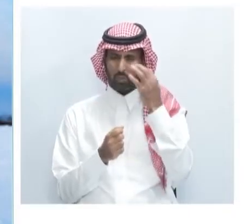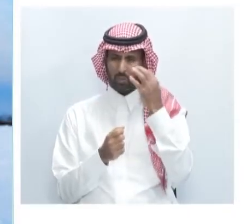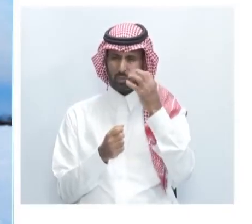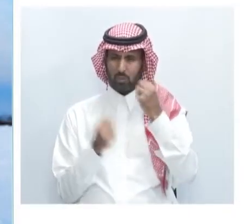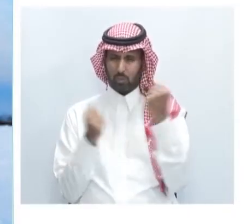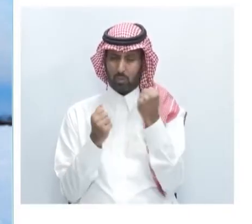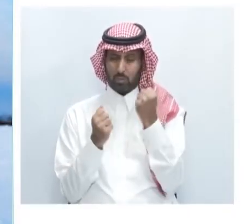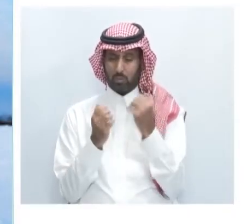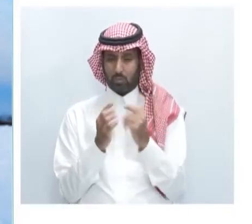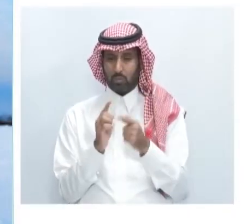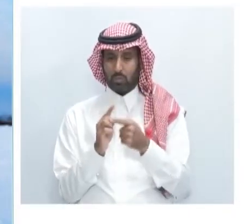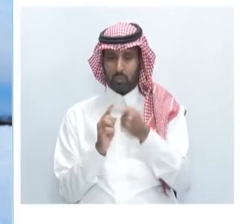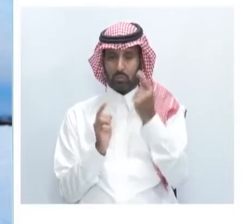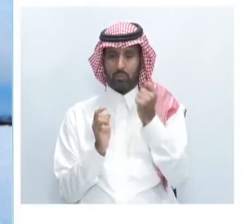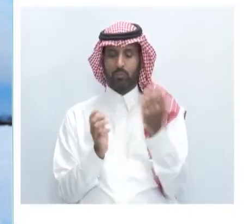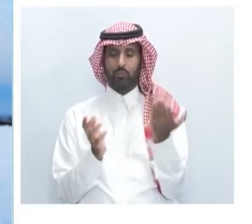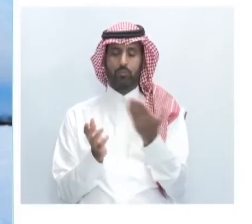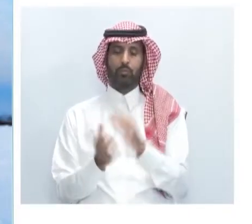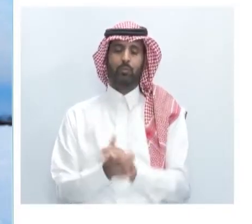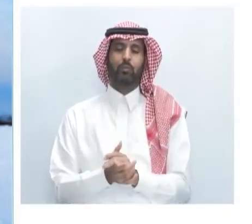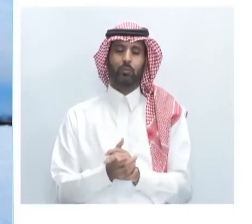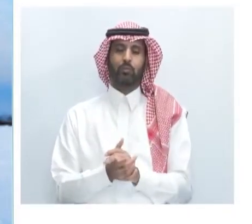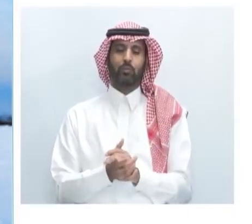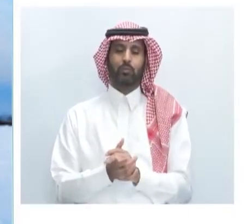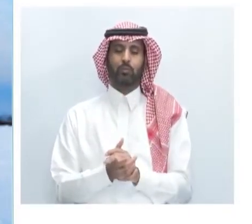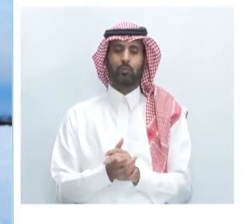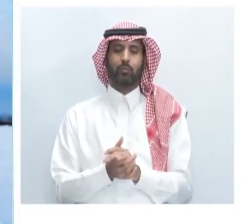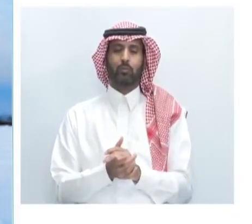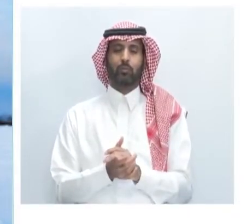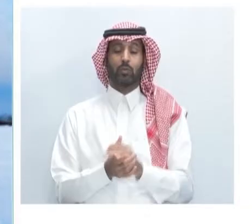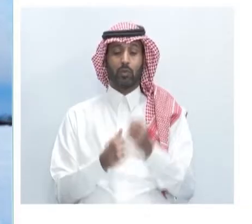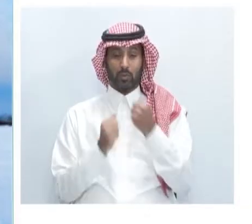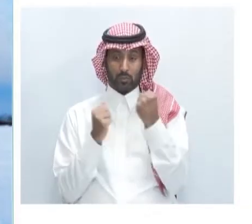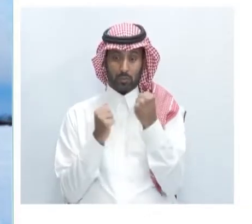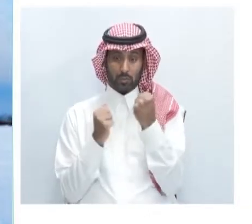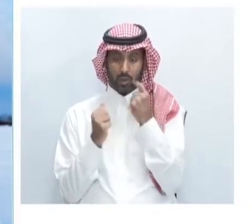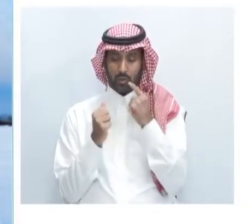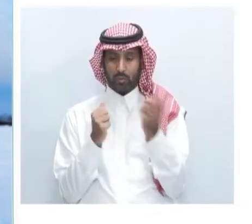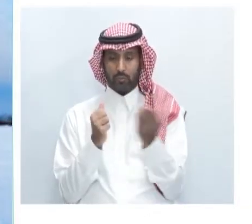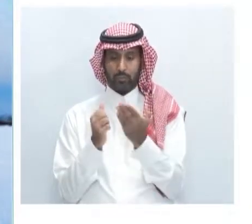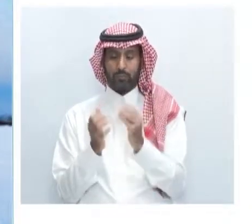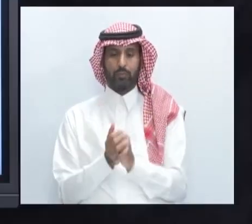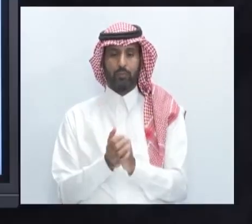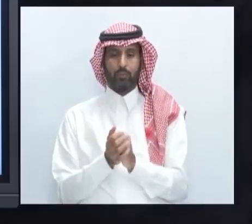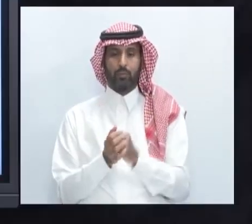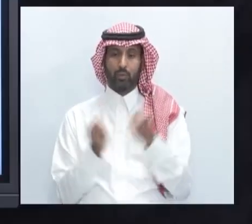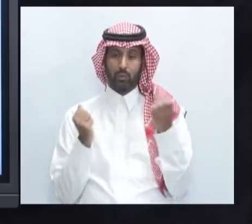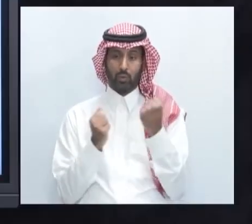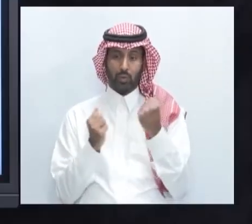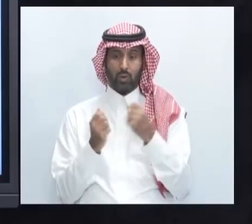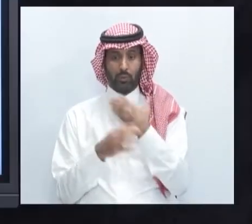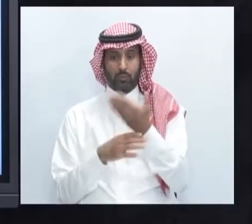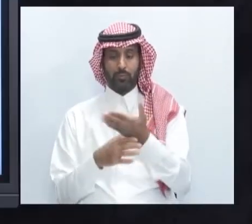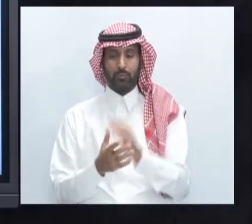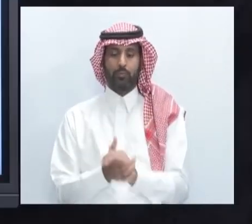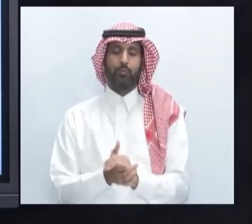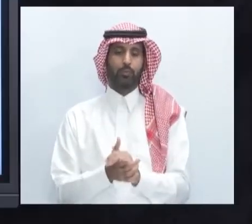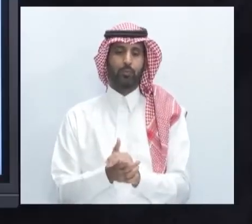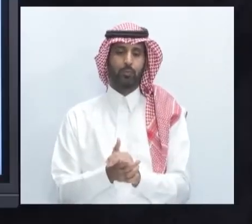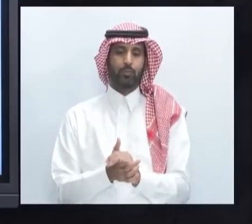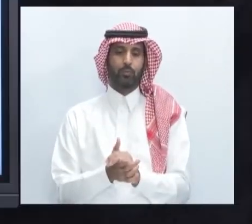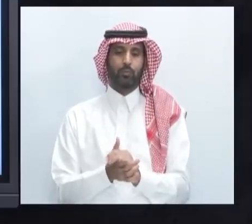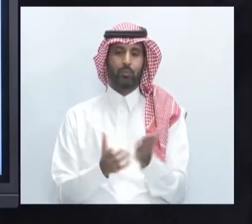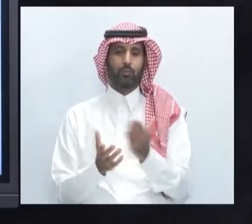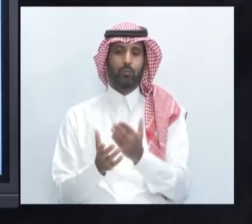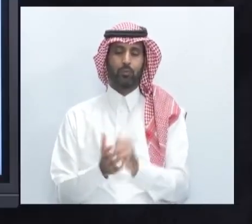winter's here. Winter's here. Okay, so it's what? It's winter. It's cold. Okay, so this is